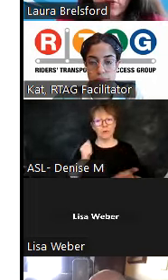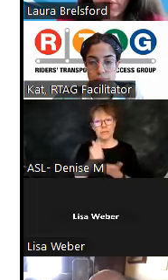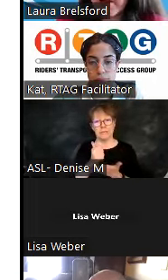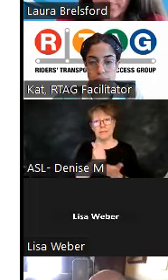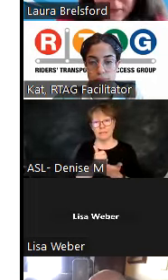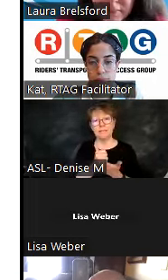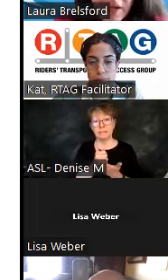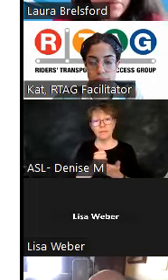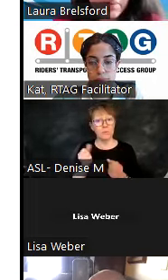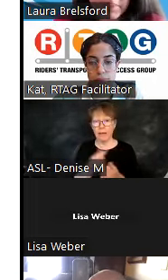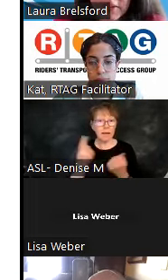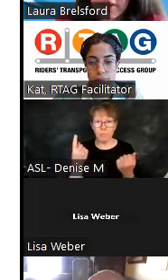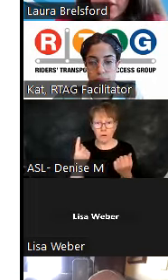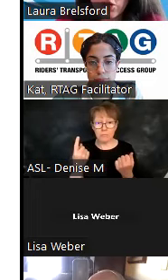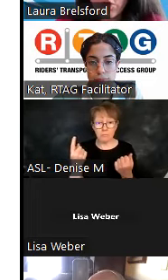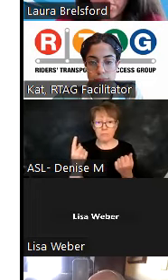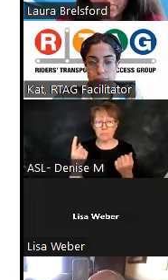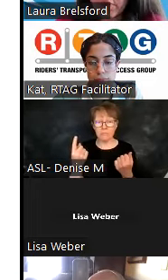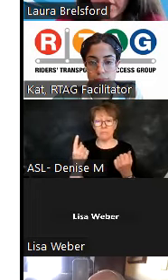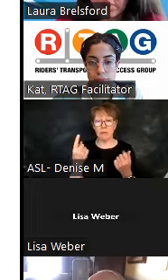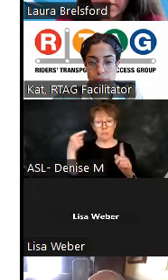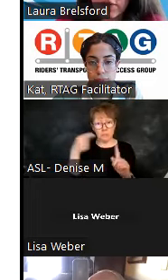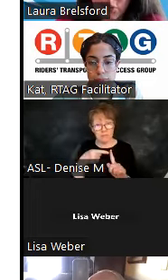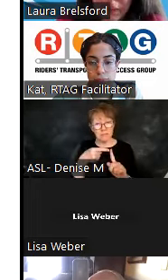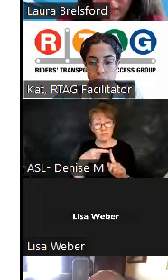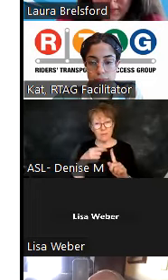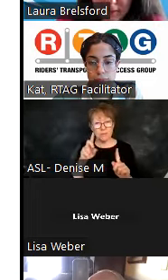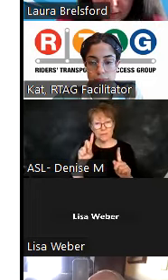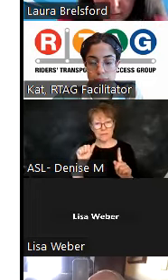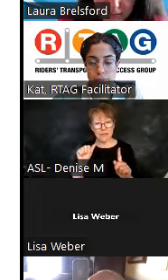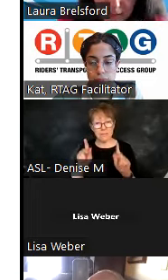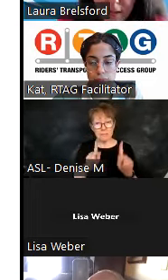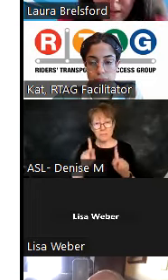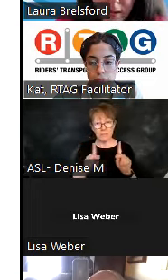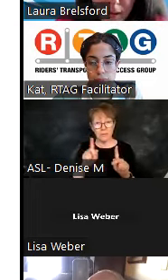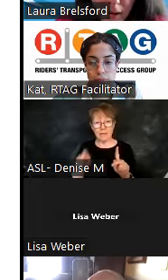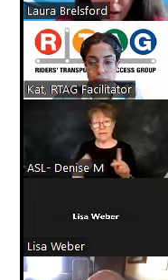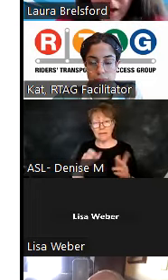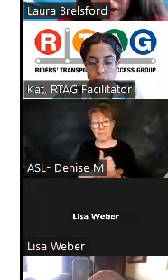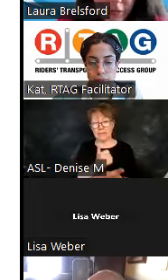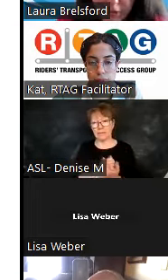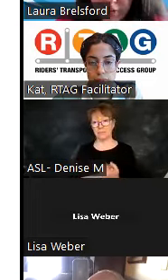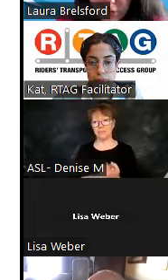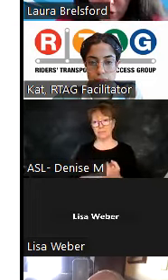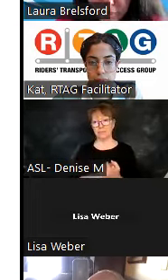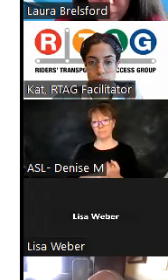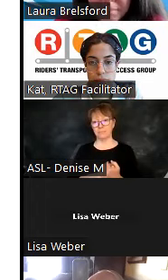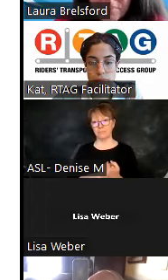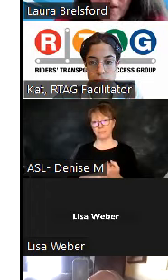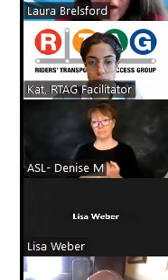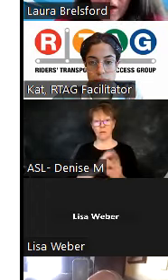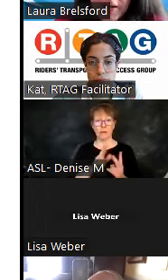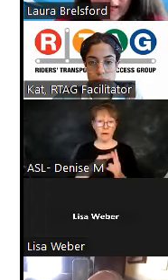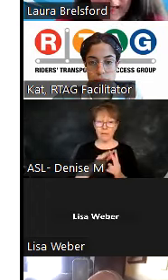to anyone, but particularly to people with disabilities who might need assistance on